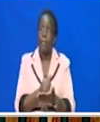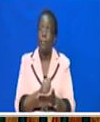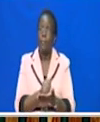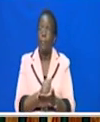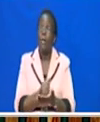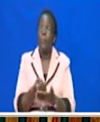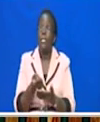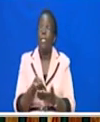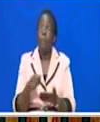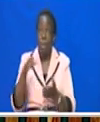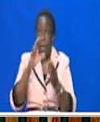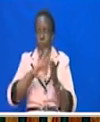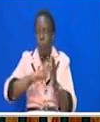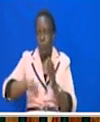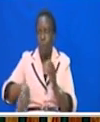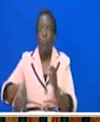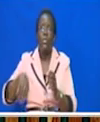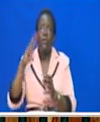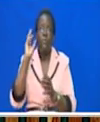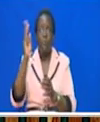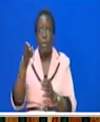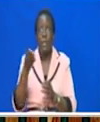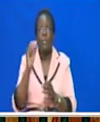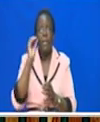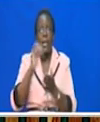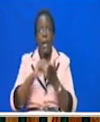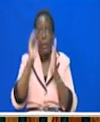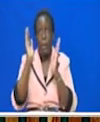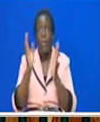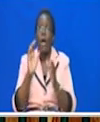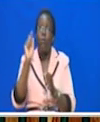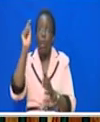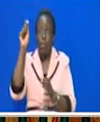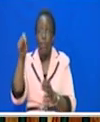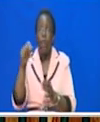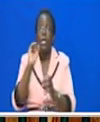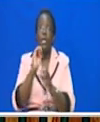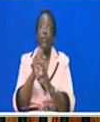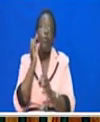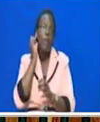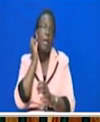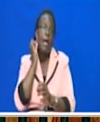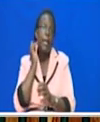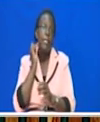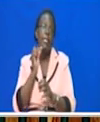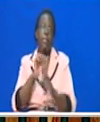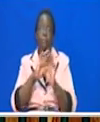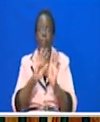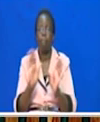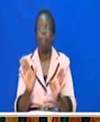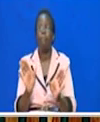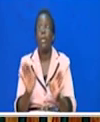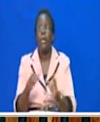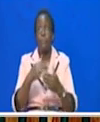not to lose focus, dear learner, our question is on Nandi resistance. Before we answer this question, let